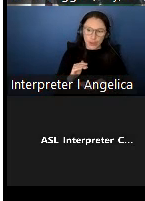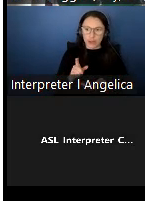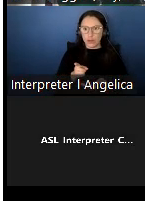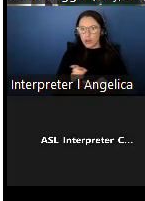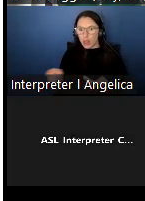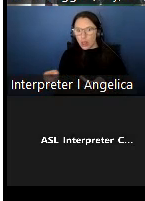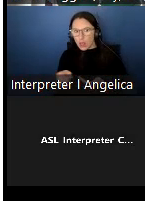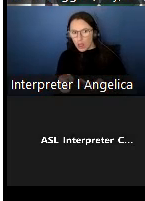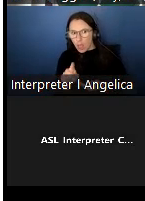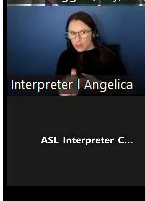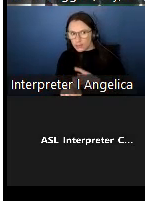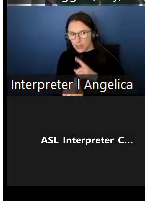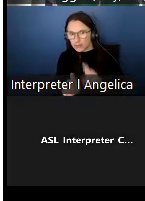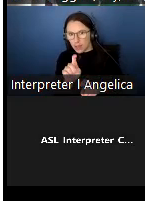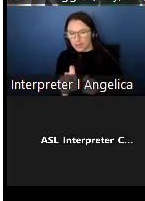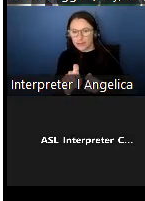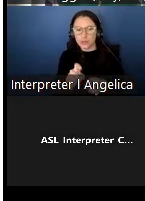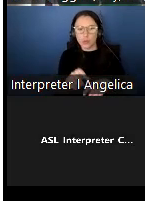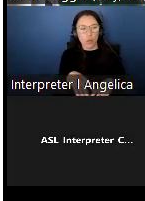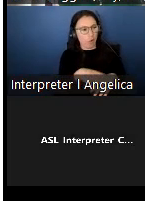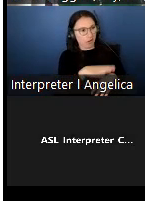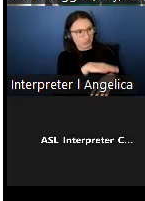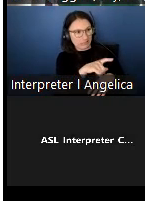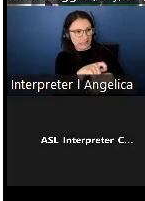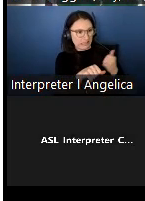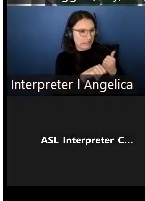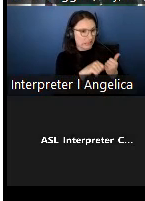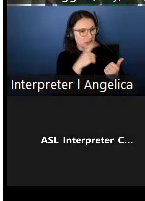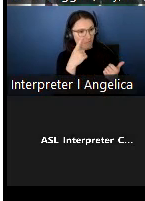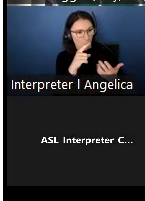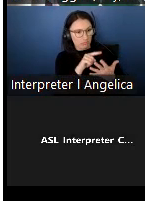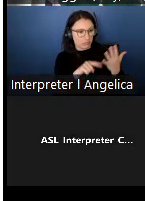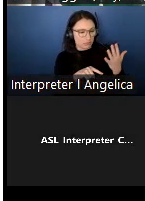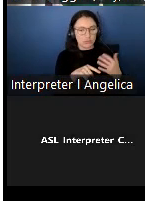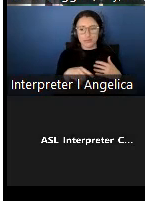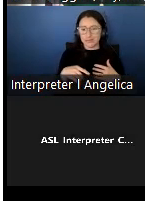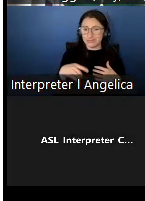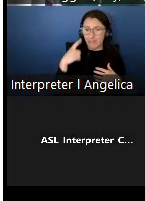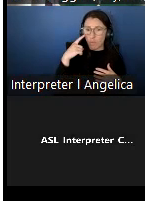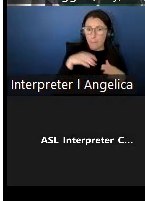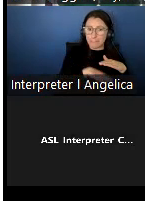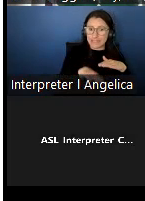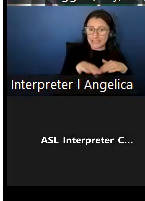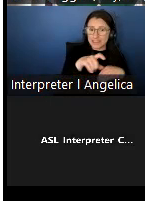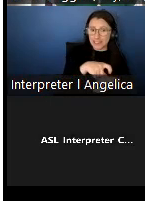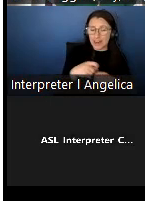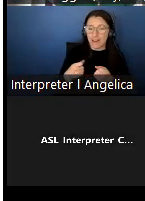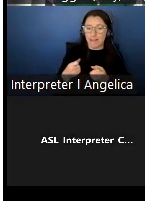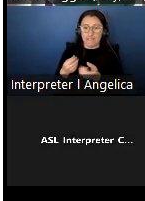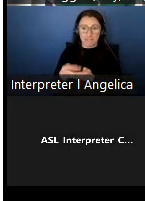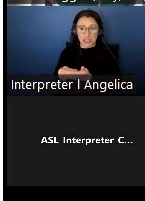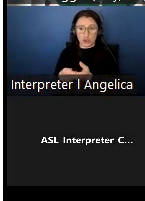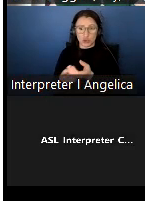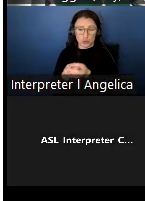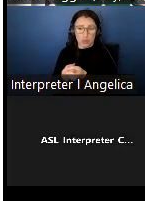ask or request assistance with services, which when it comes to basic needs and financial support can be really